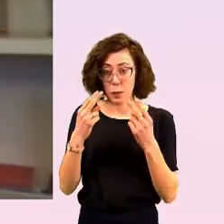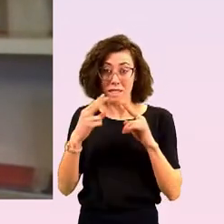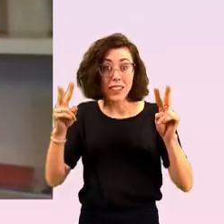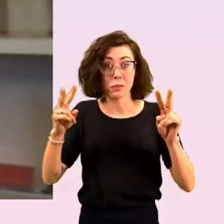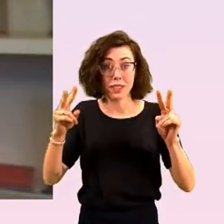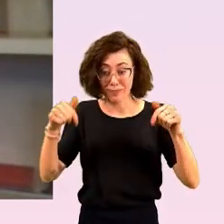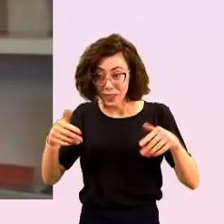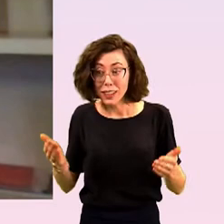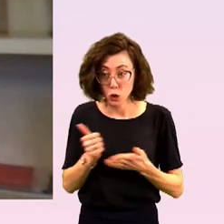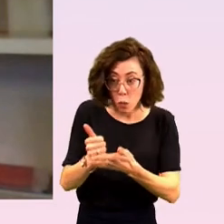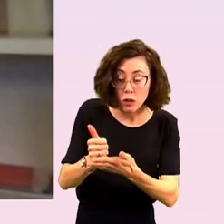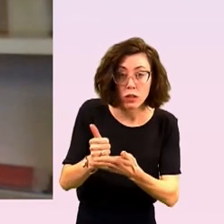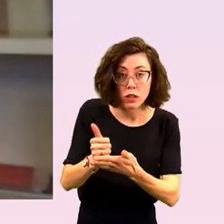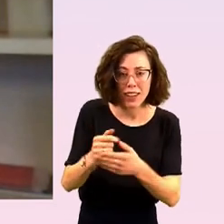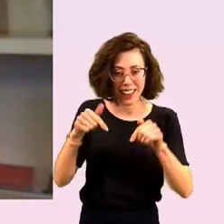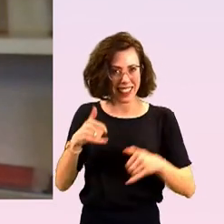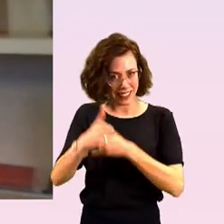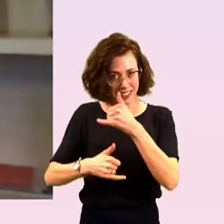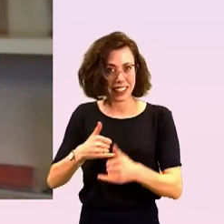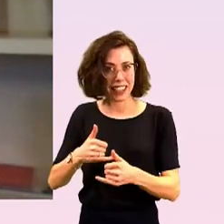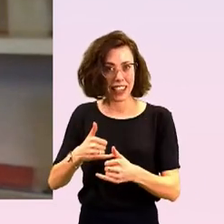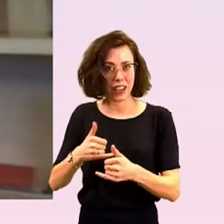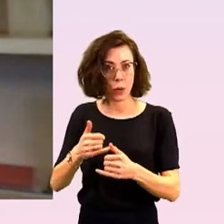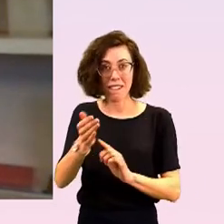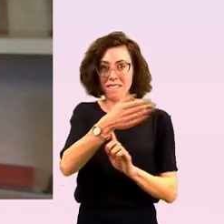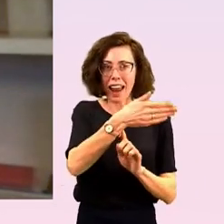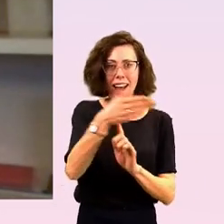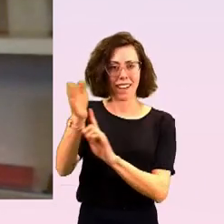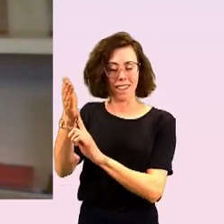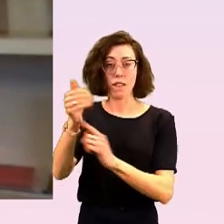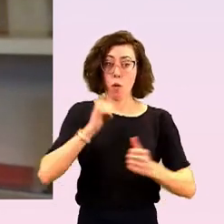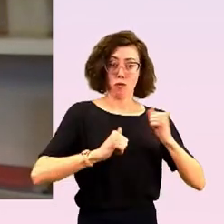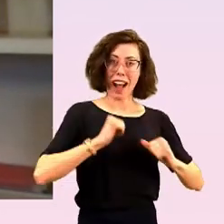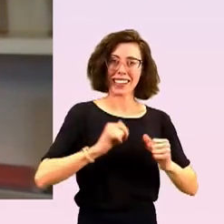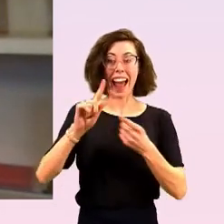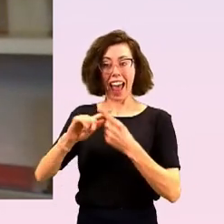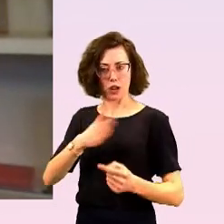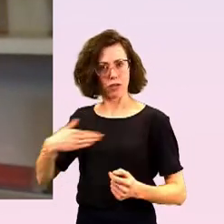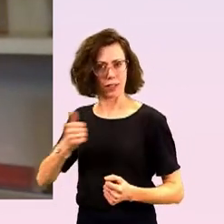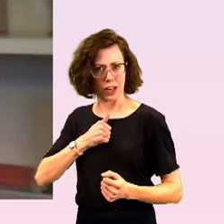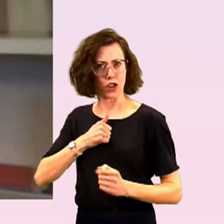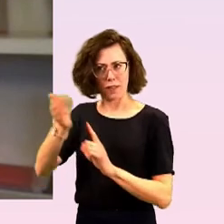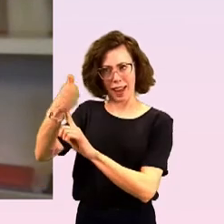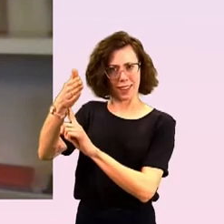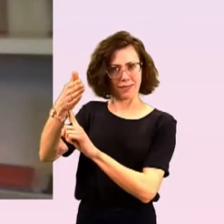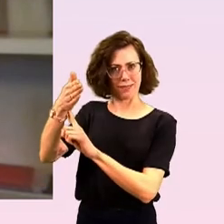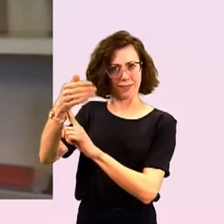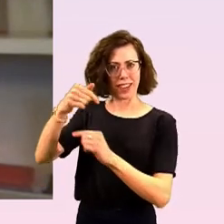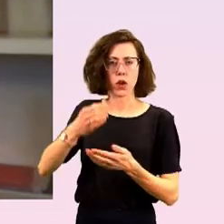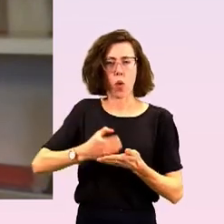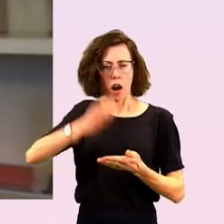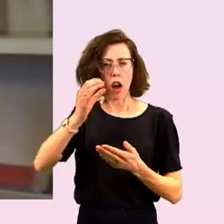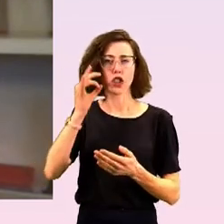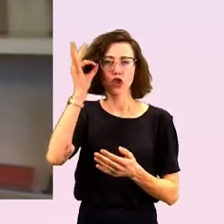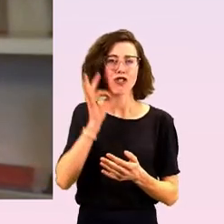time, we raised both the Pride flag and the transgender Pride flag over College Green in Dublin, you know, a sort